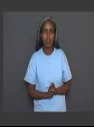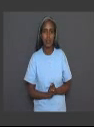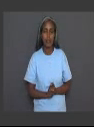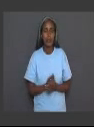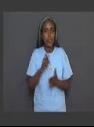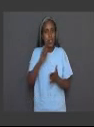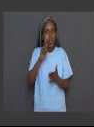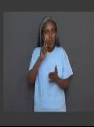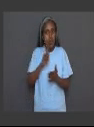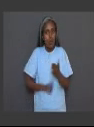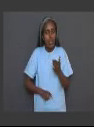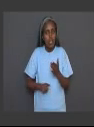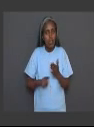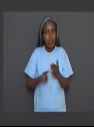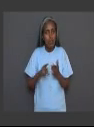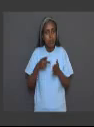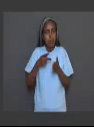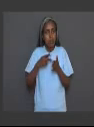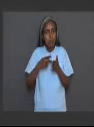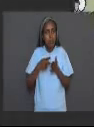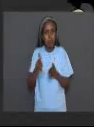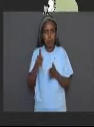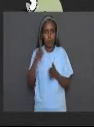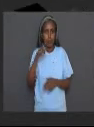What are her monthly payments?